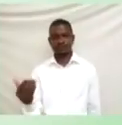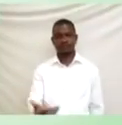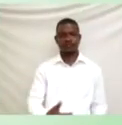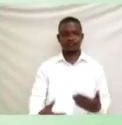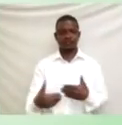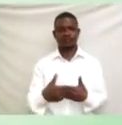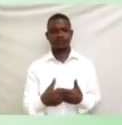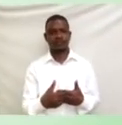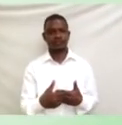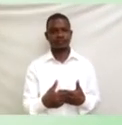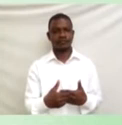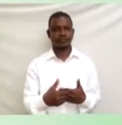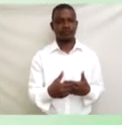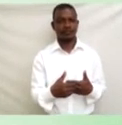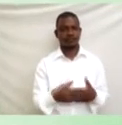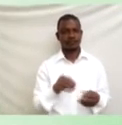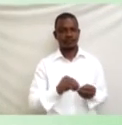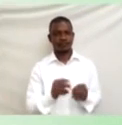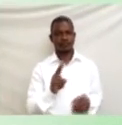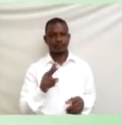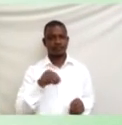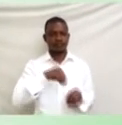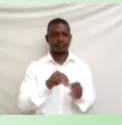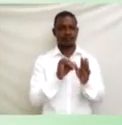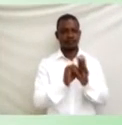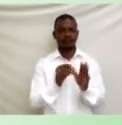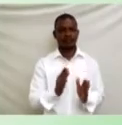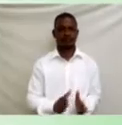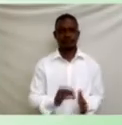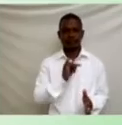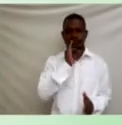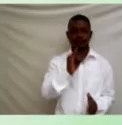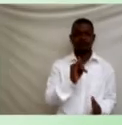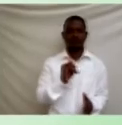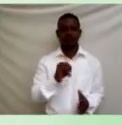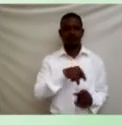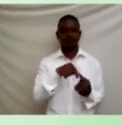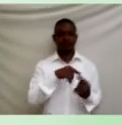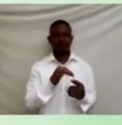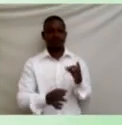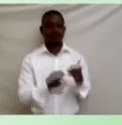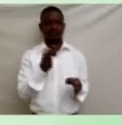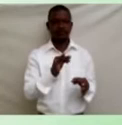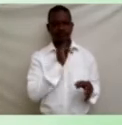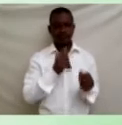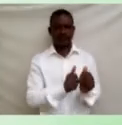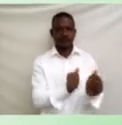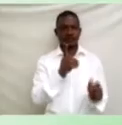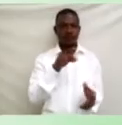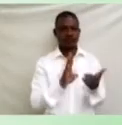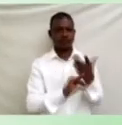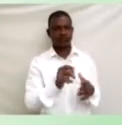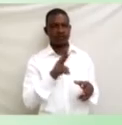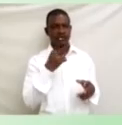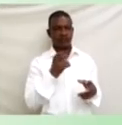Welcome back. Number 2 indicator is when if is followed by the